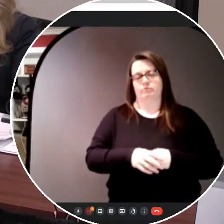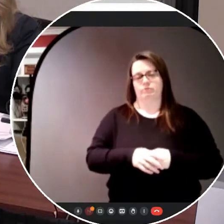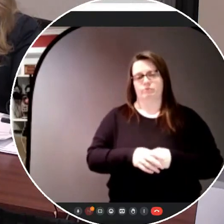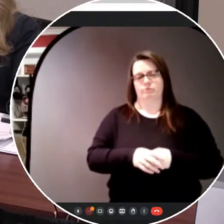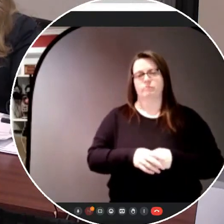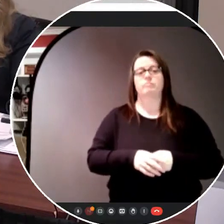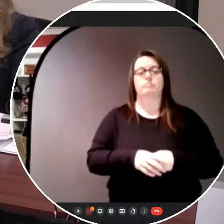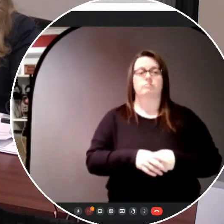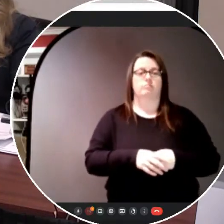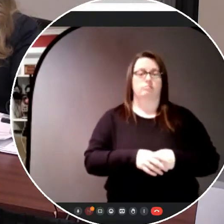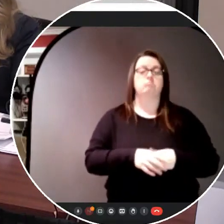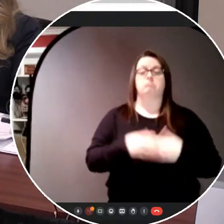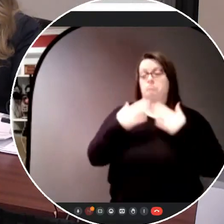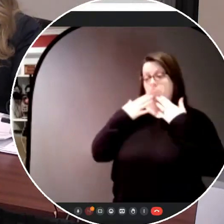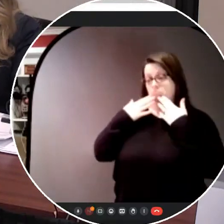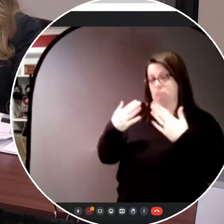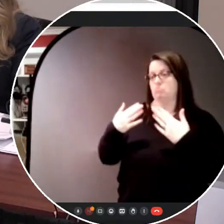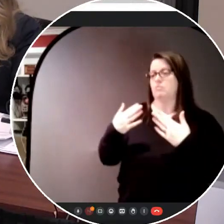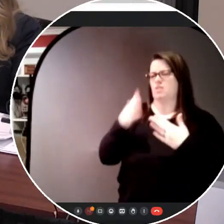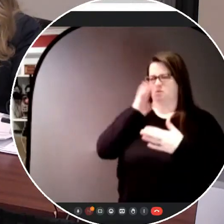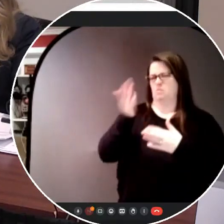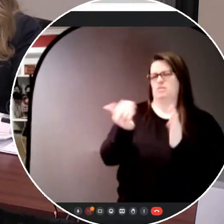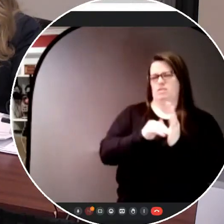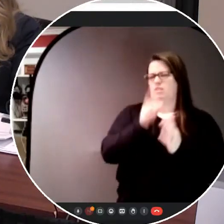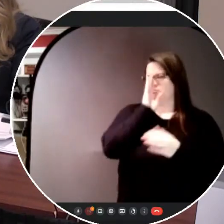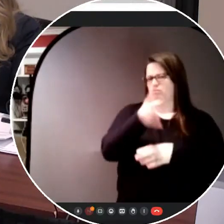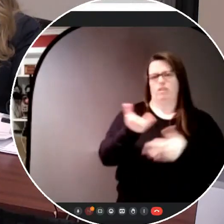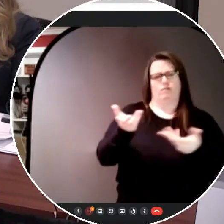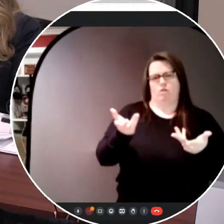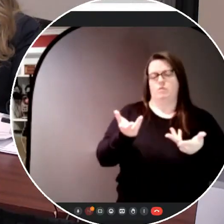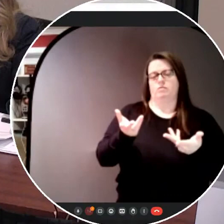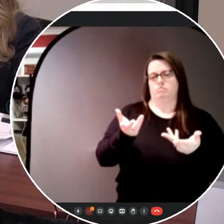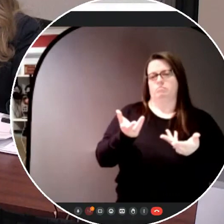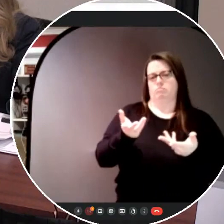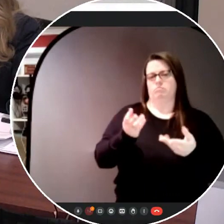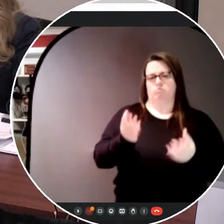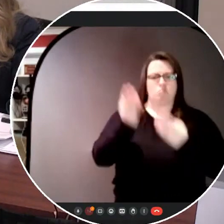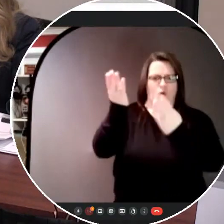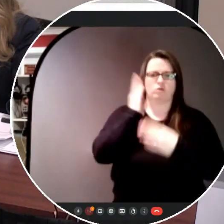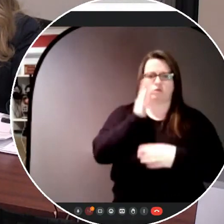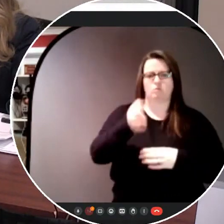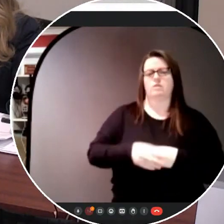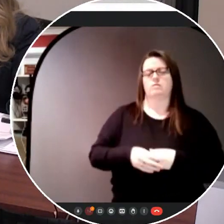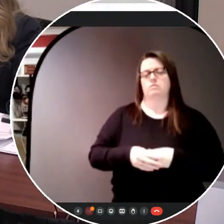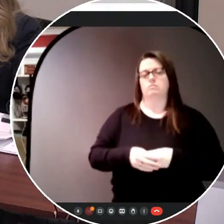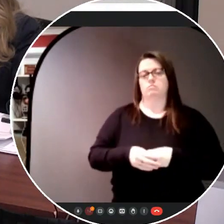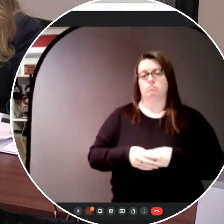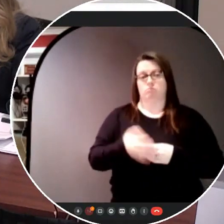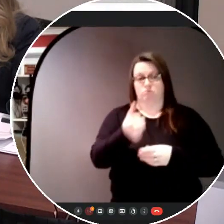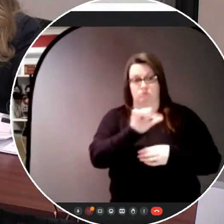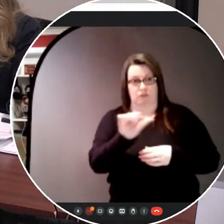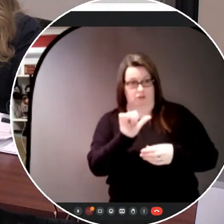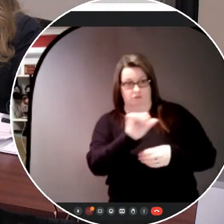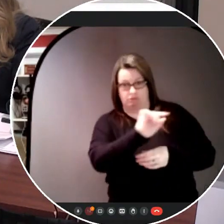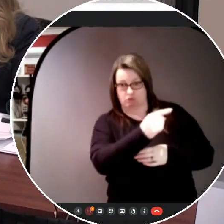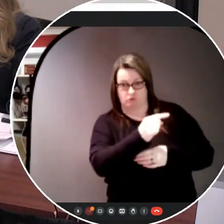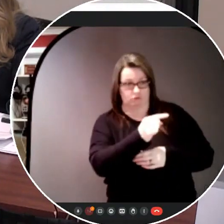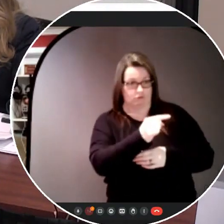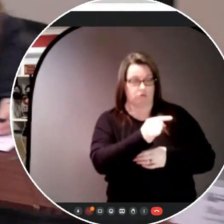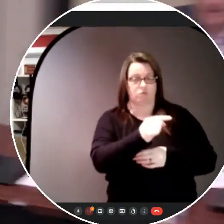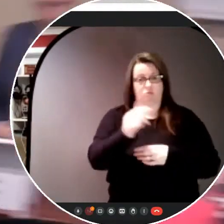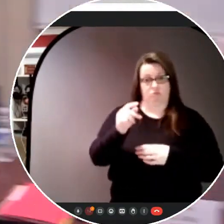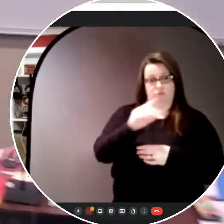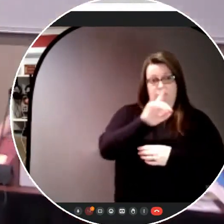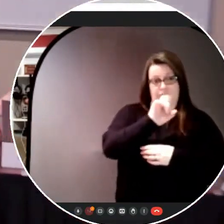Okay, well, I appreciate that. I think I'll put that straight to a motion to win. That was a little bit shorter. Can I get someone to move? Thank you, Dennis. Someone to second.